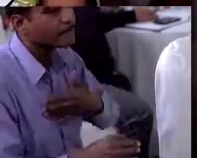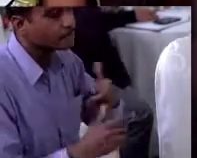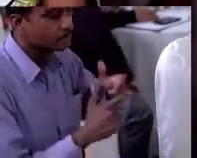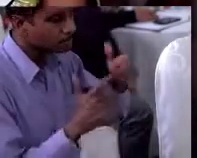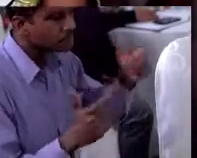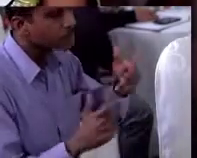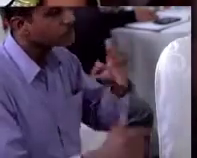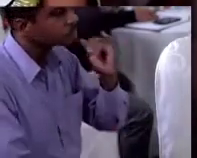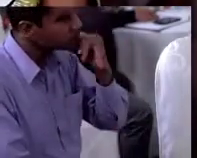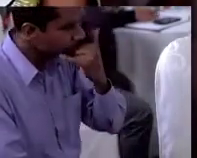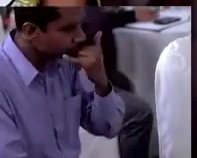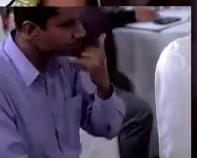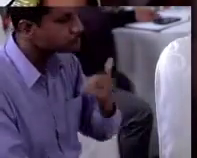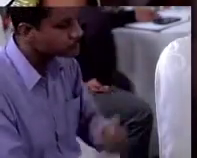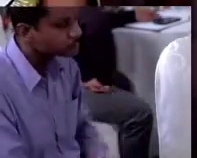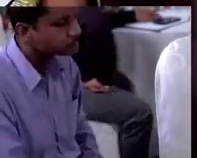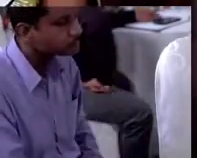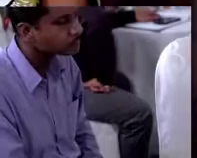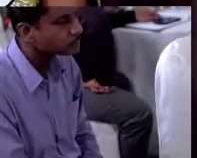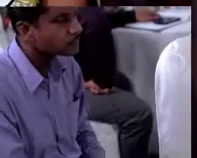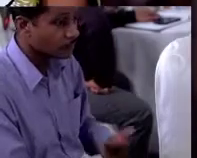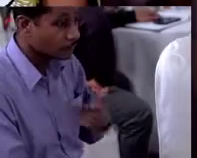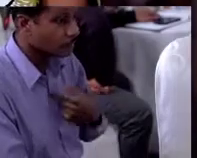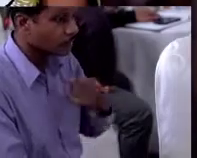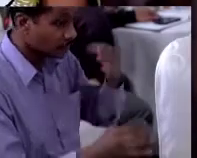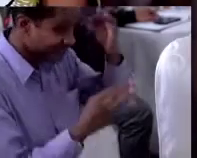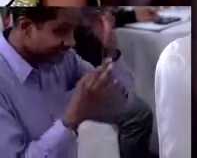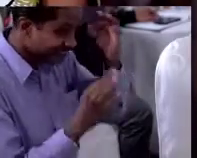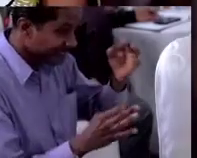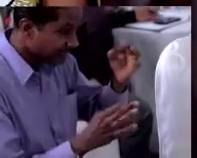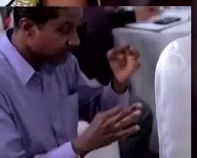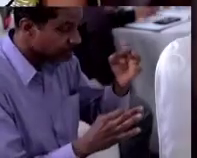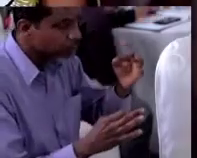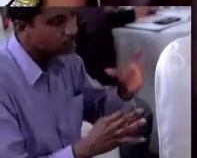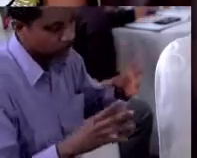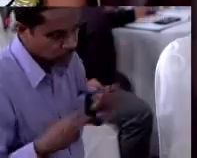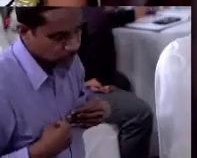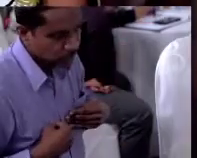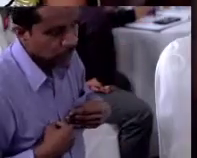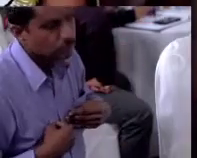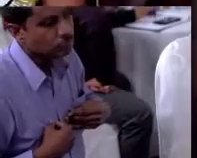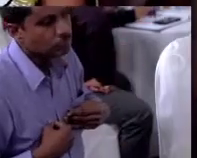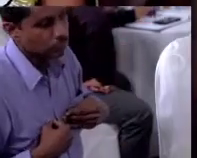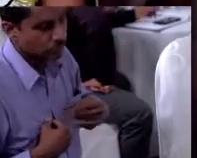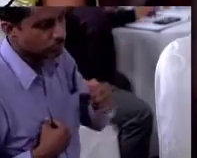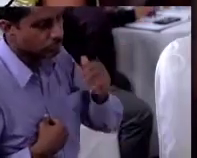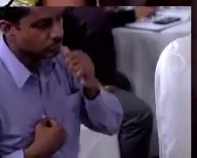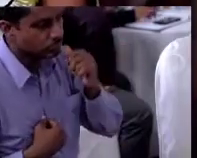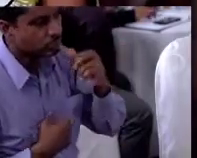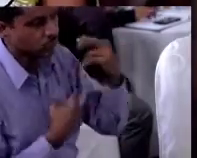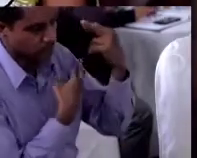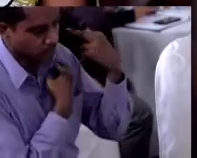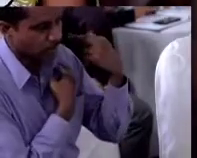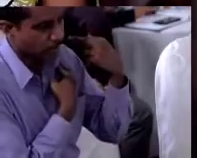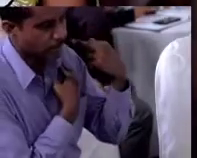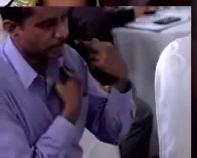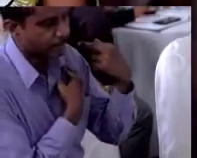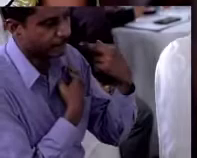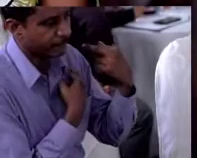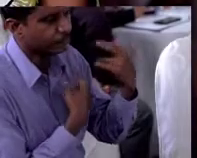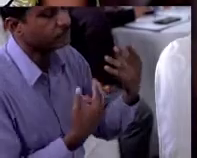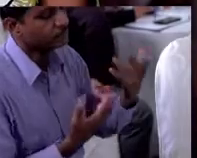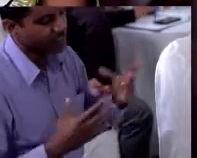Star and the guiding light of my development as a professional. And when I decided to take